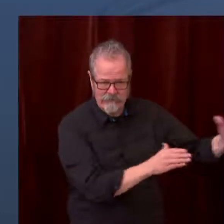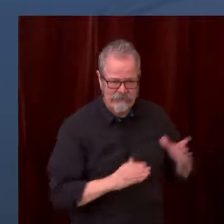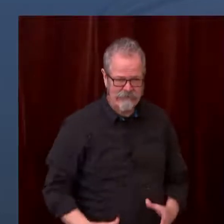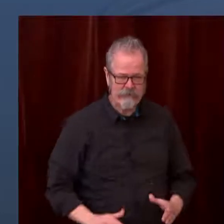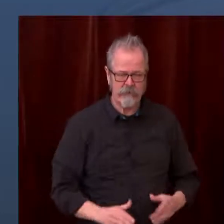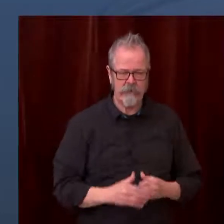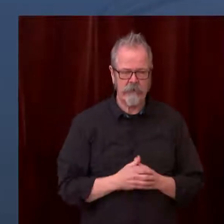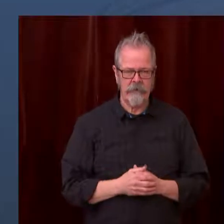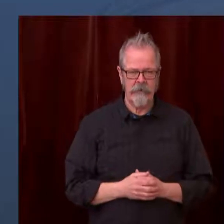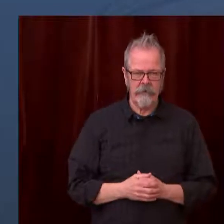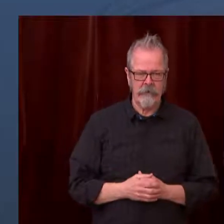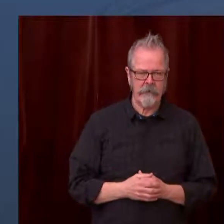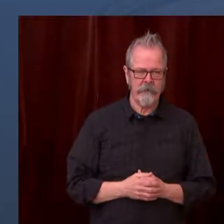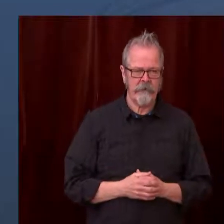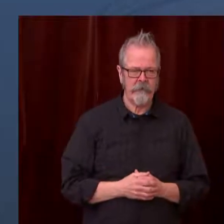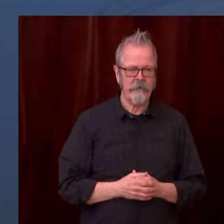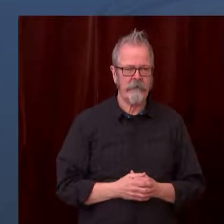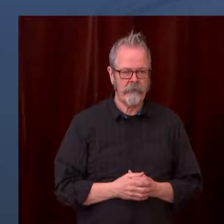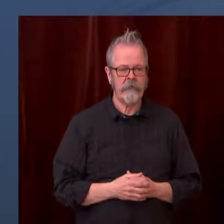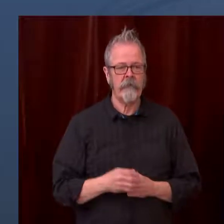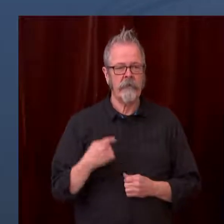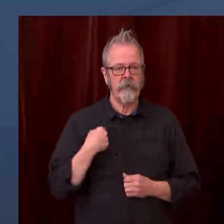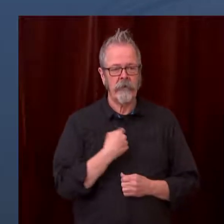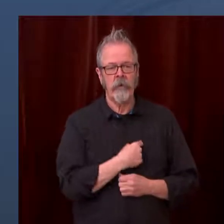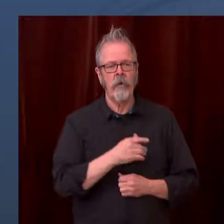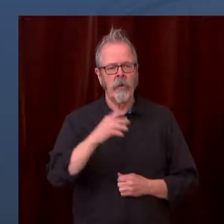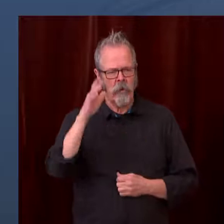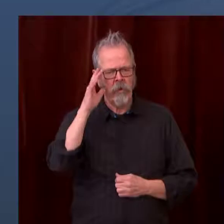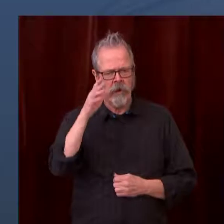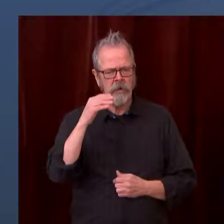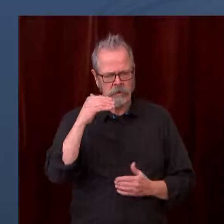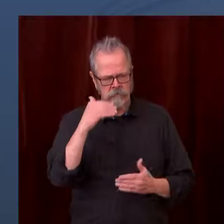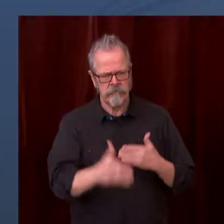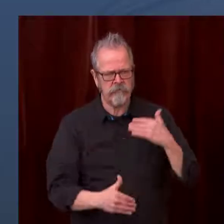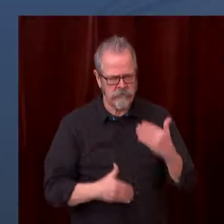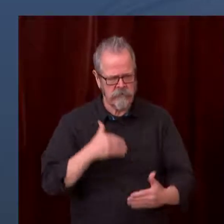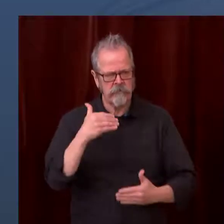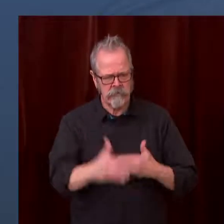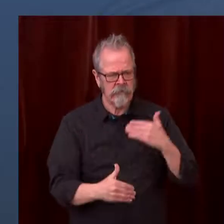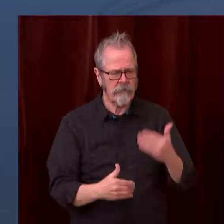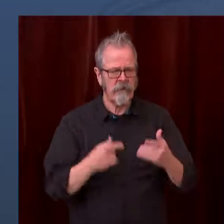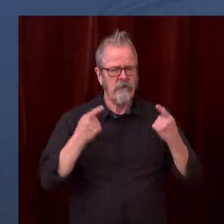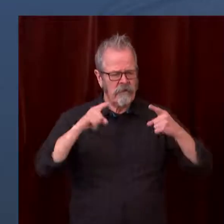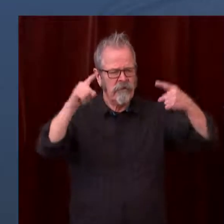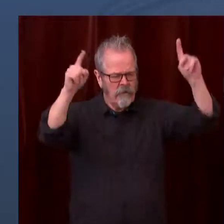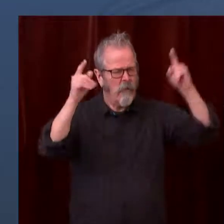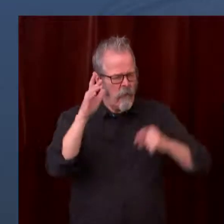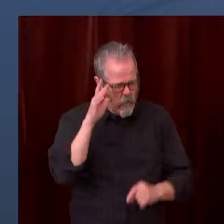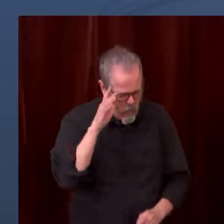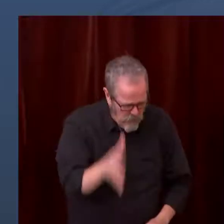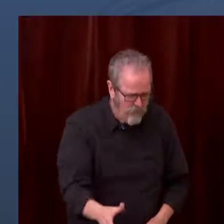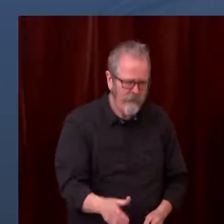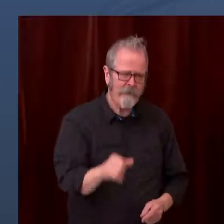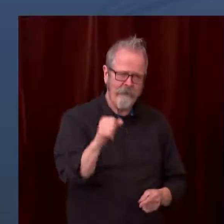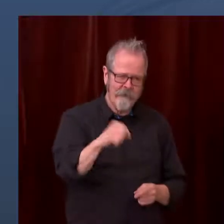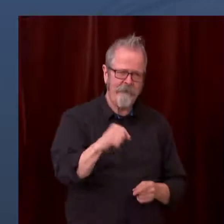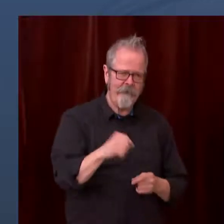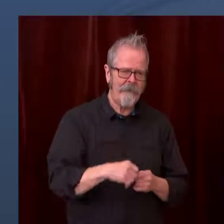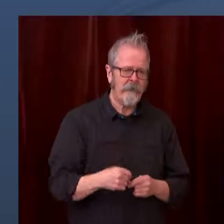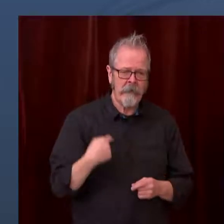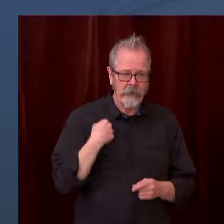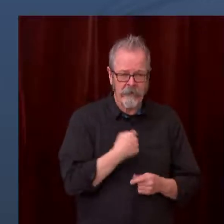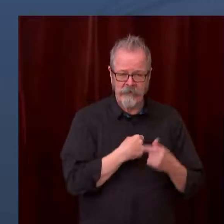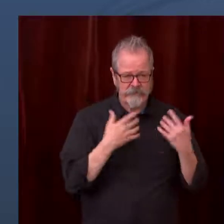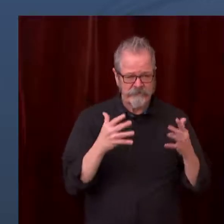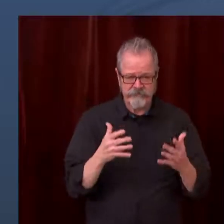We absolutely recognize the importance of working together, working with our partners on the ground. We want to thank them